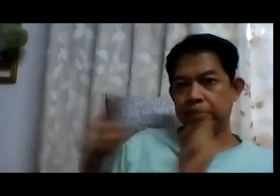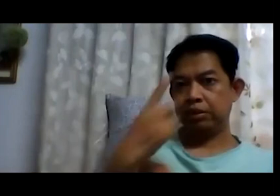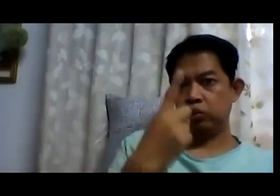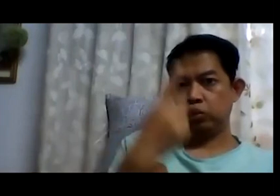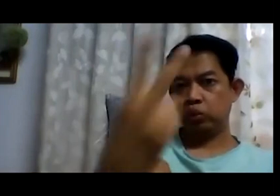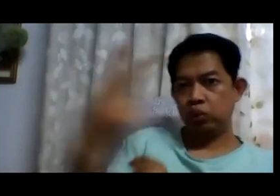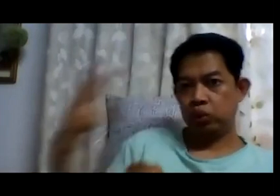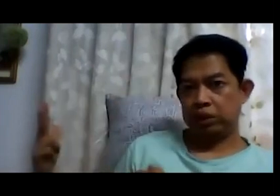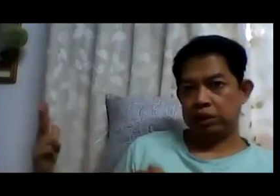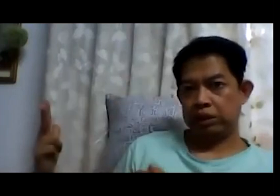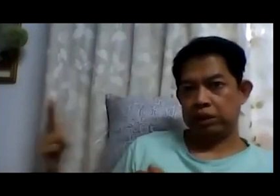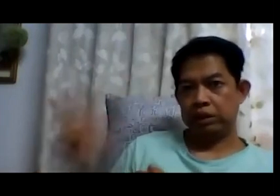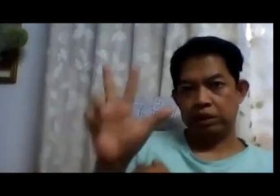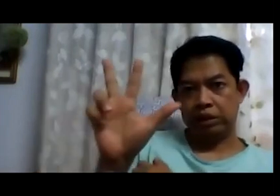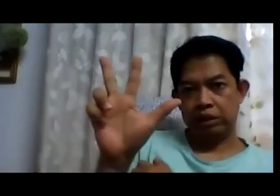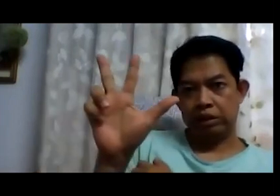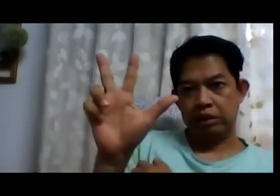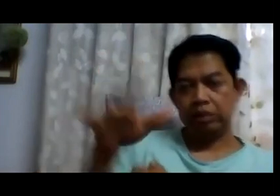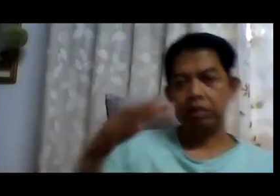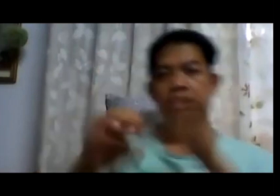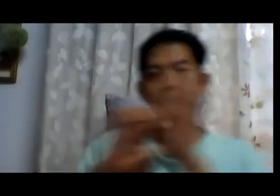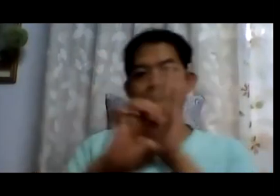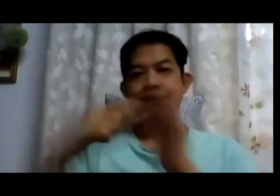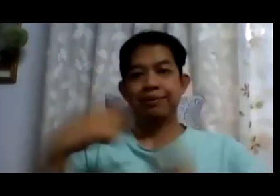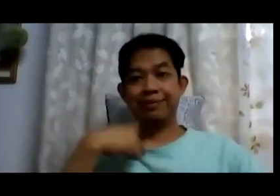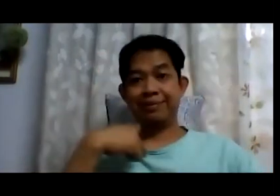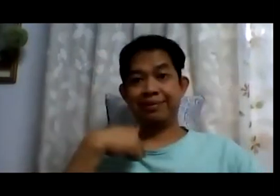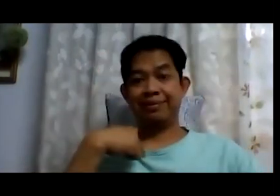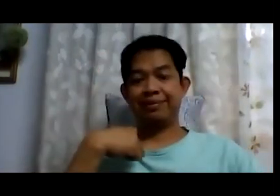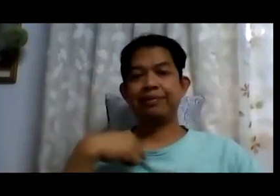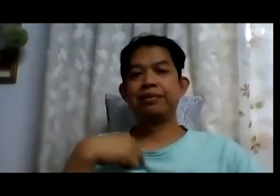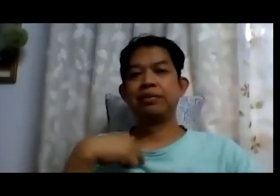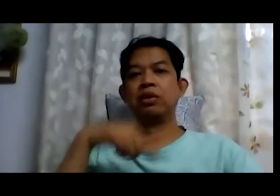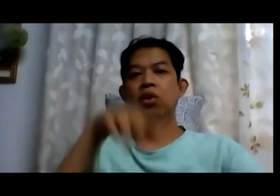so there are 3 people involved.